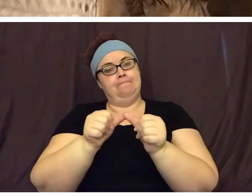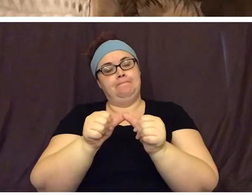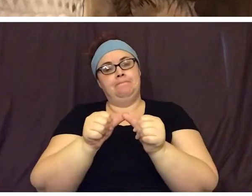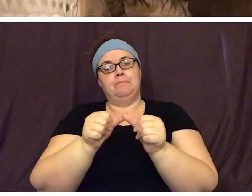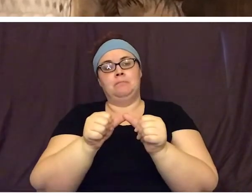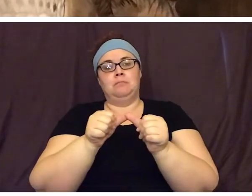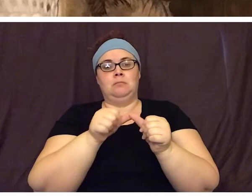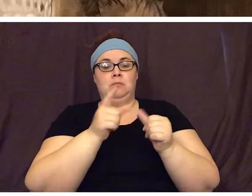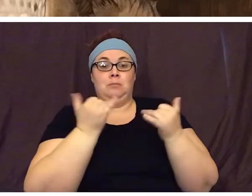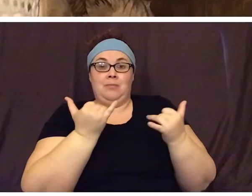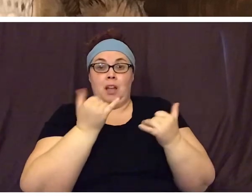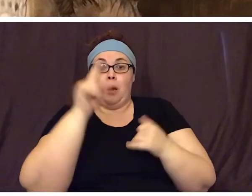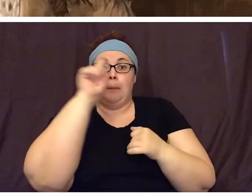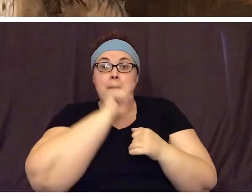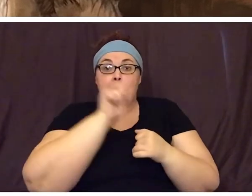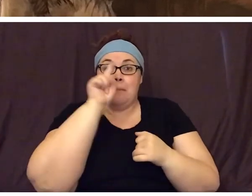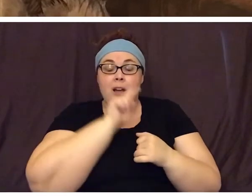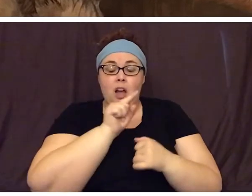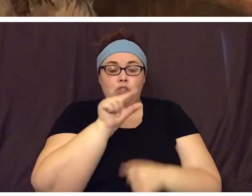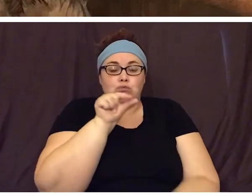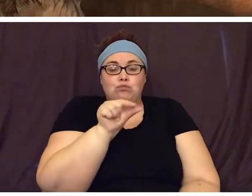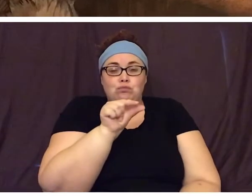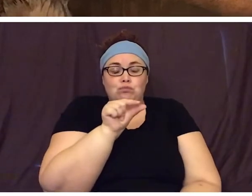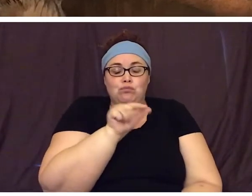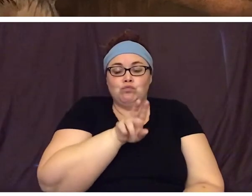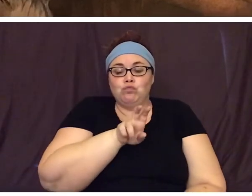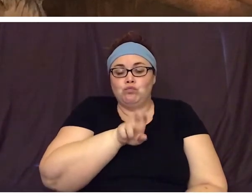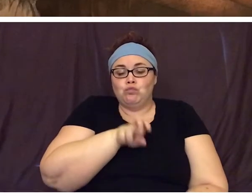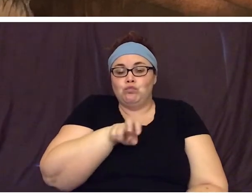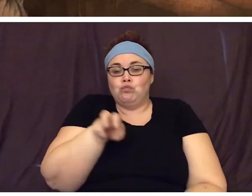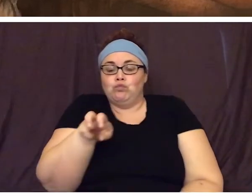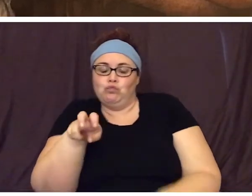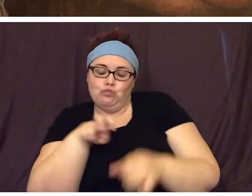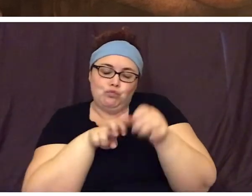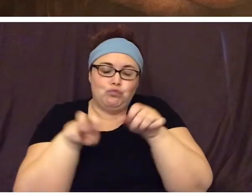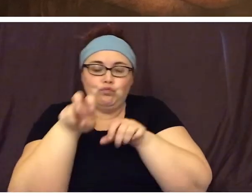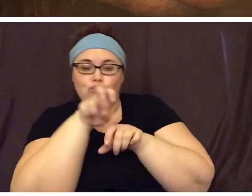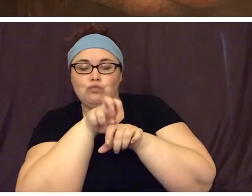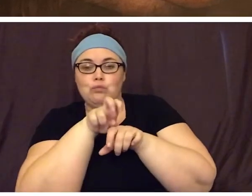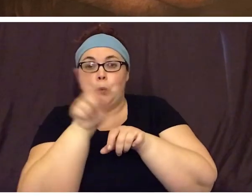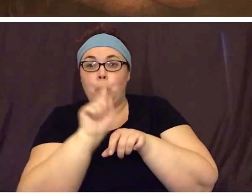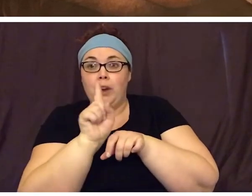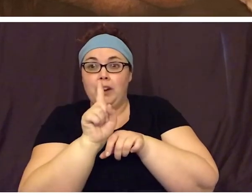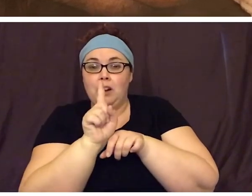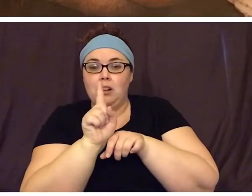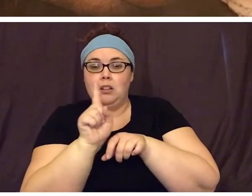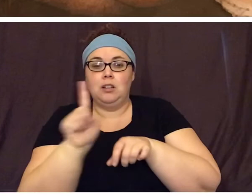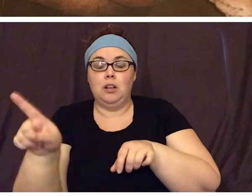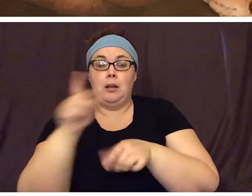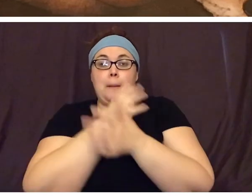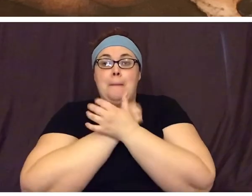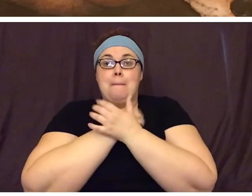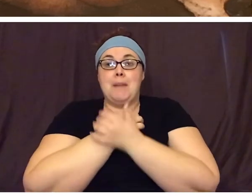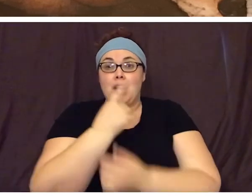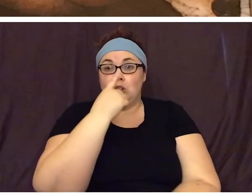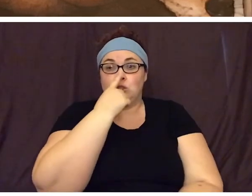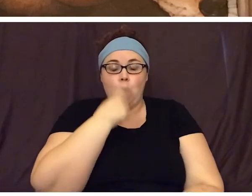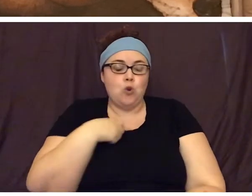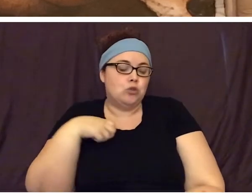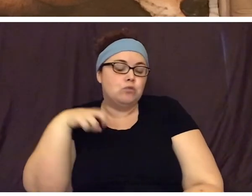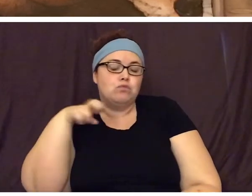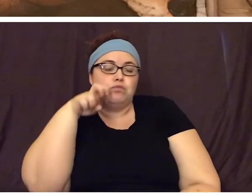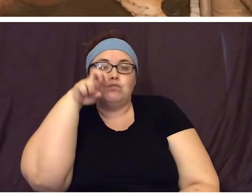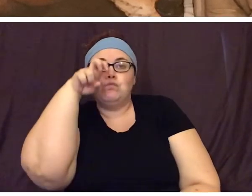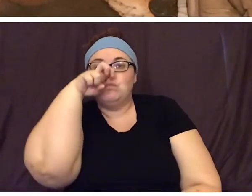Along came a meadow mouse, no bigger than an acorn. She wiggled into one space left and made herself comfortable on top of the